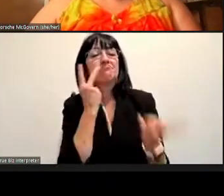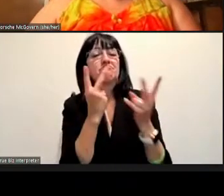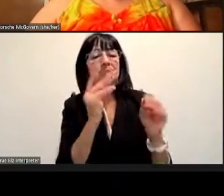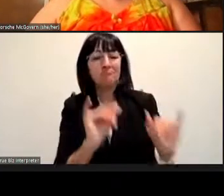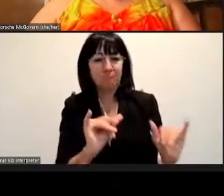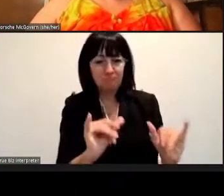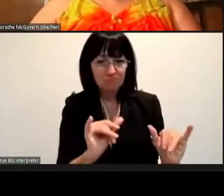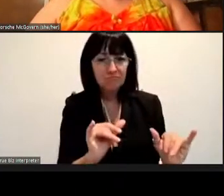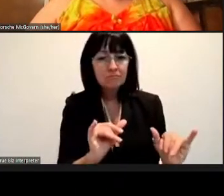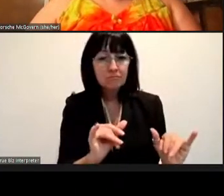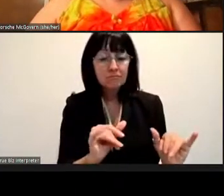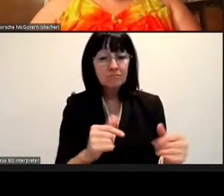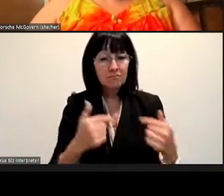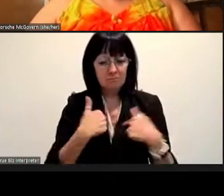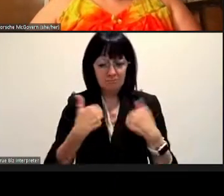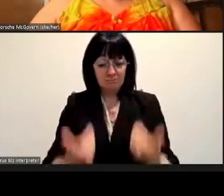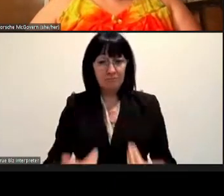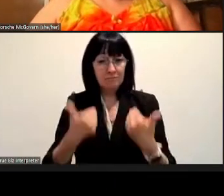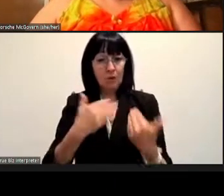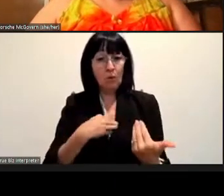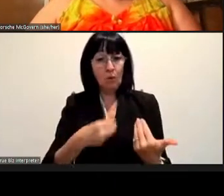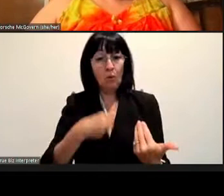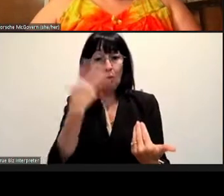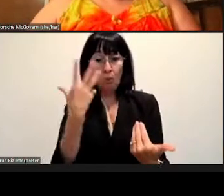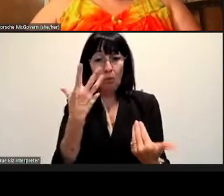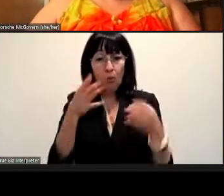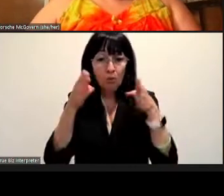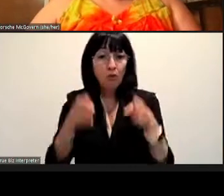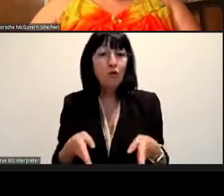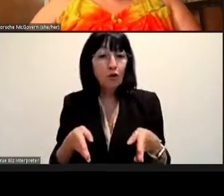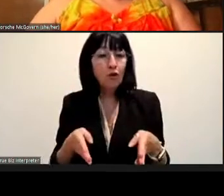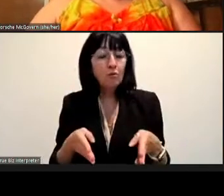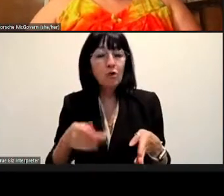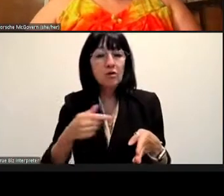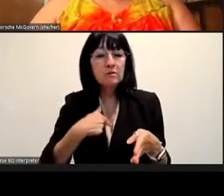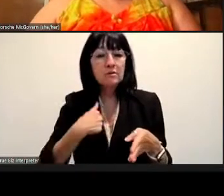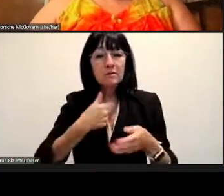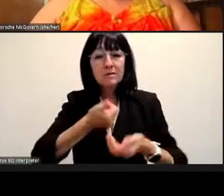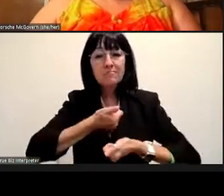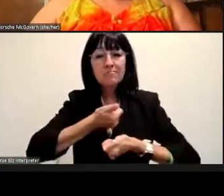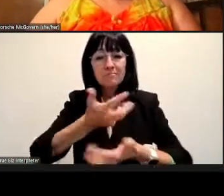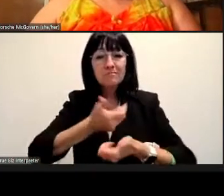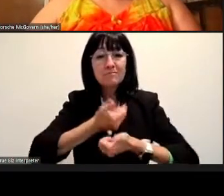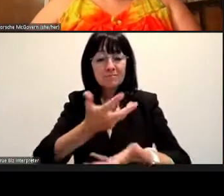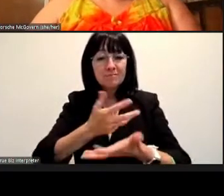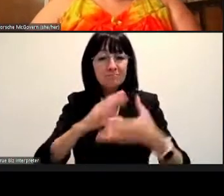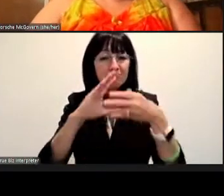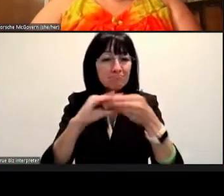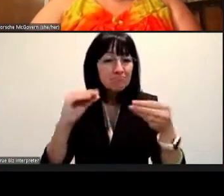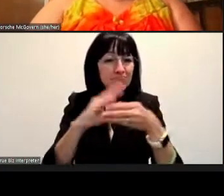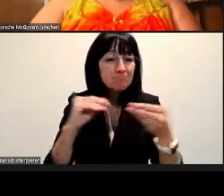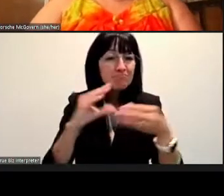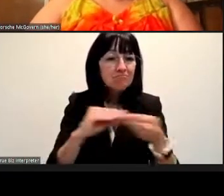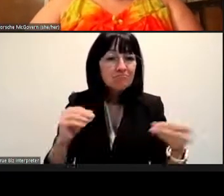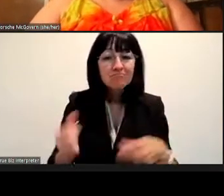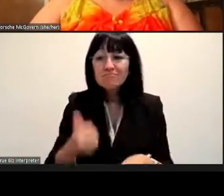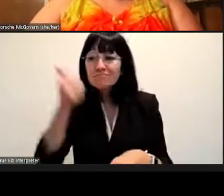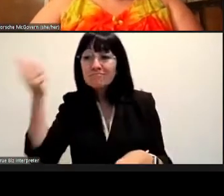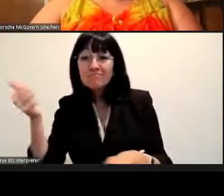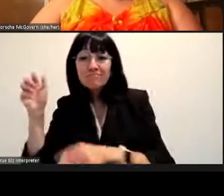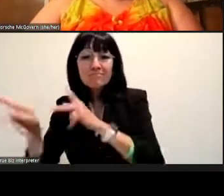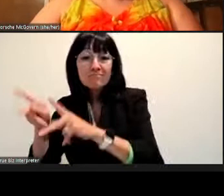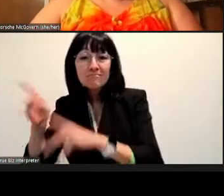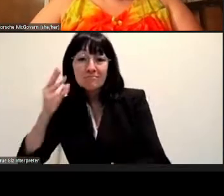of me as a white-bodied individual is in a room that is telling the story of somebody else's lived experience. So that